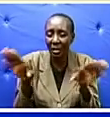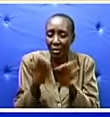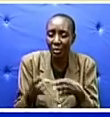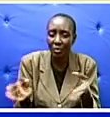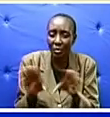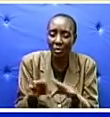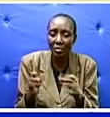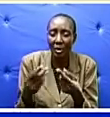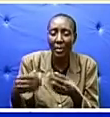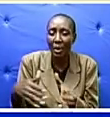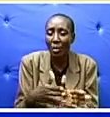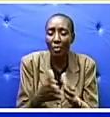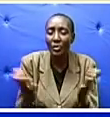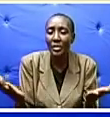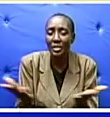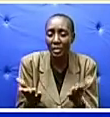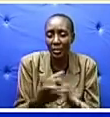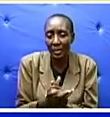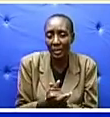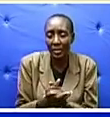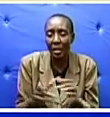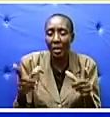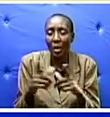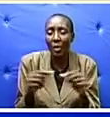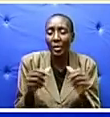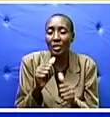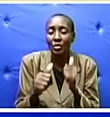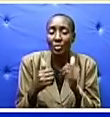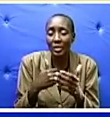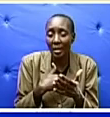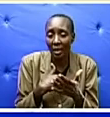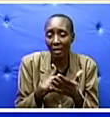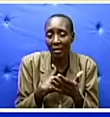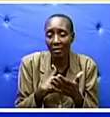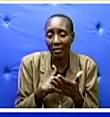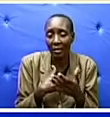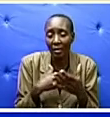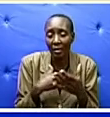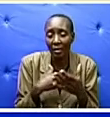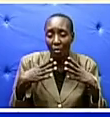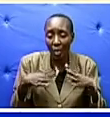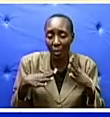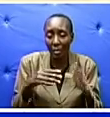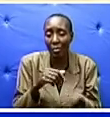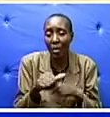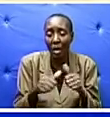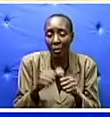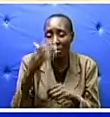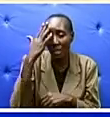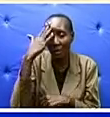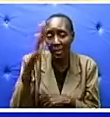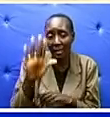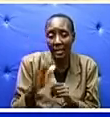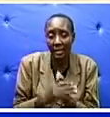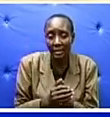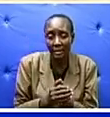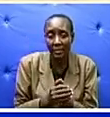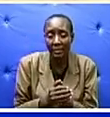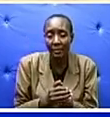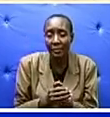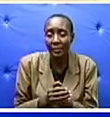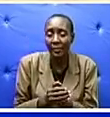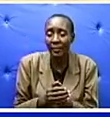bit interrupted. So what is the message that you're sending out there now to people in terms of sensitizing them? Mostly